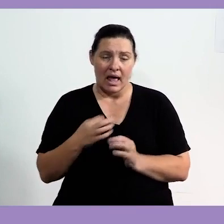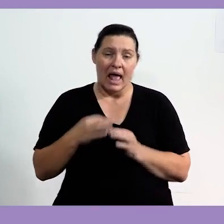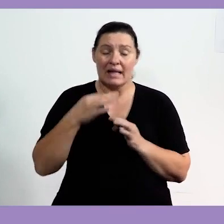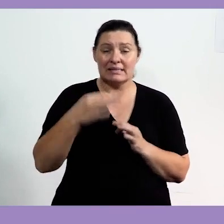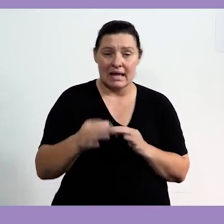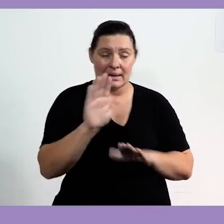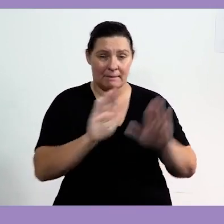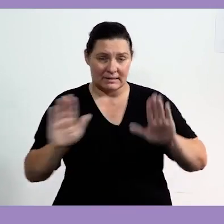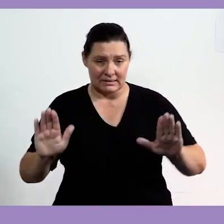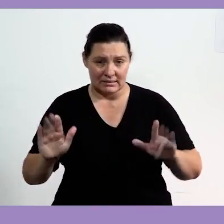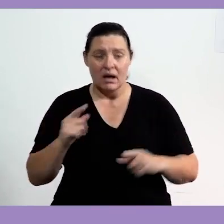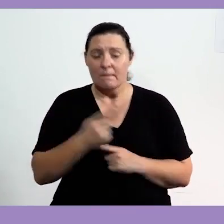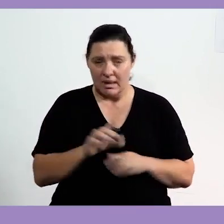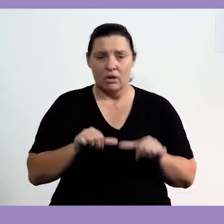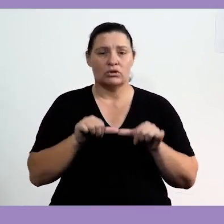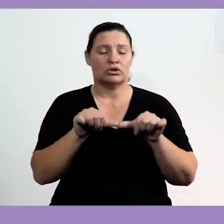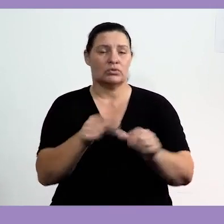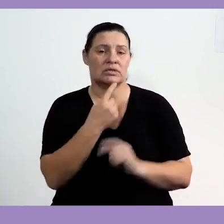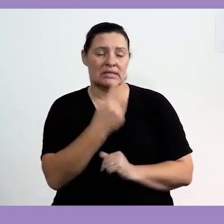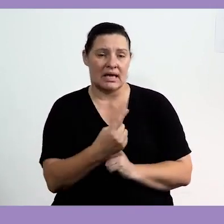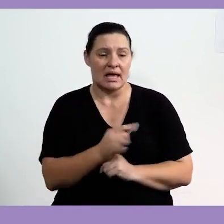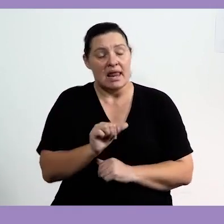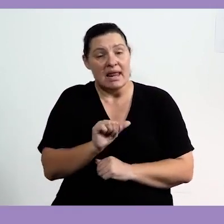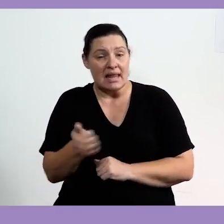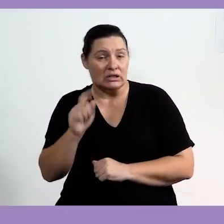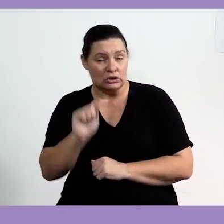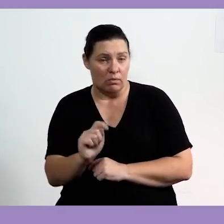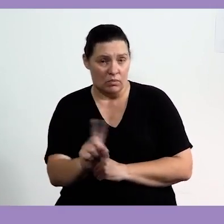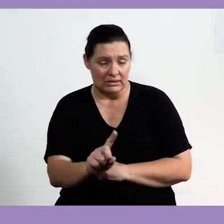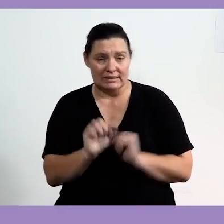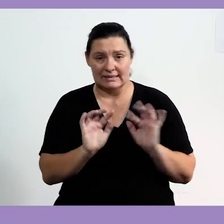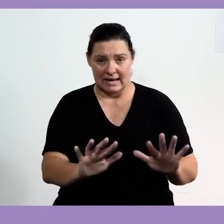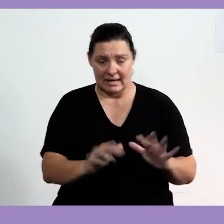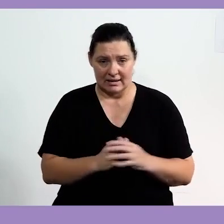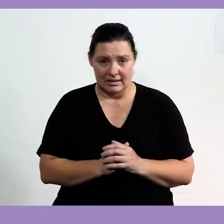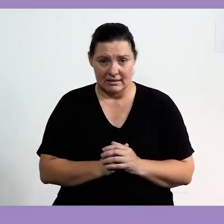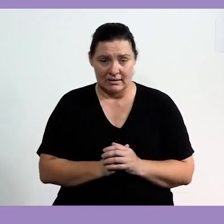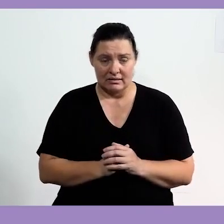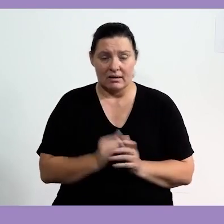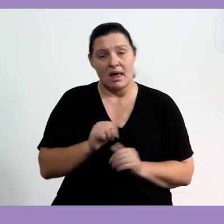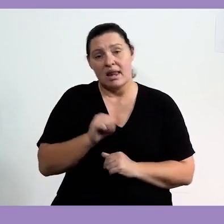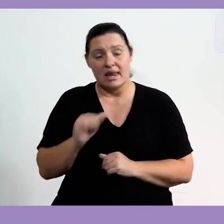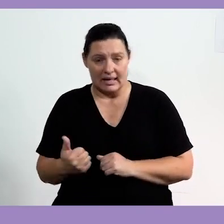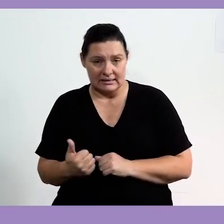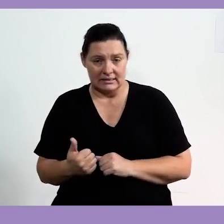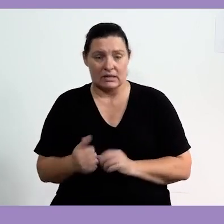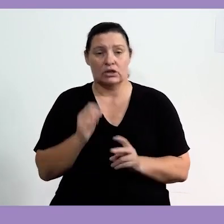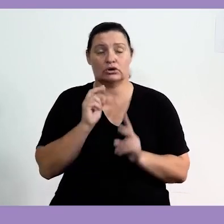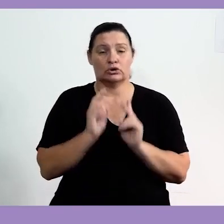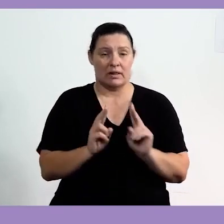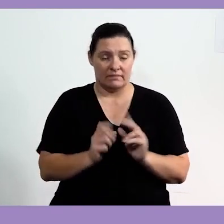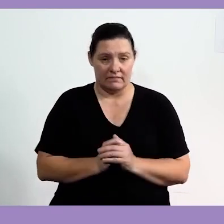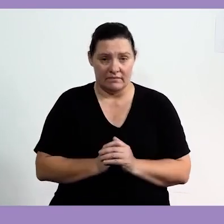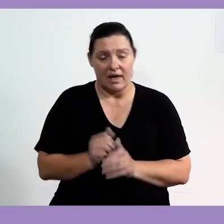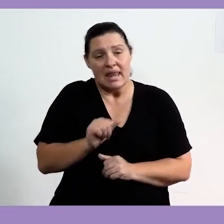to extend this pattern, then I would continue and say that the next term is 10, the next one would